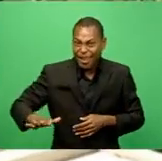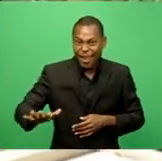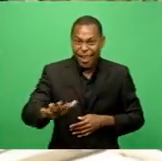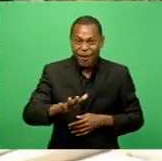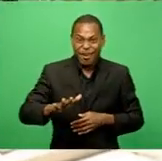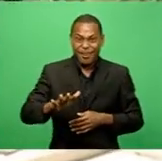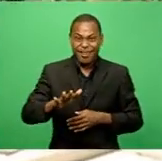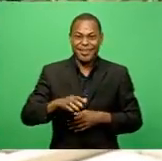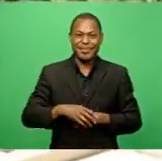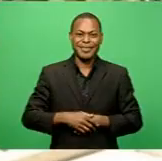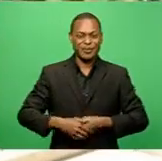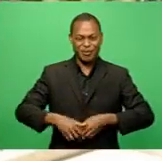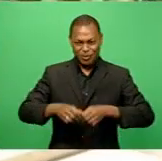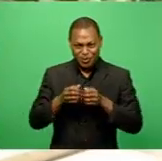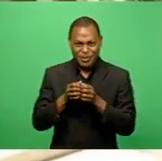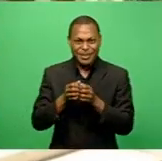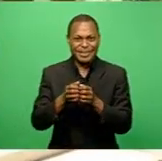start